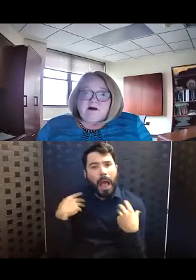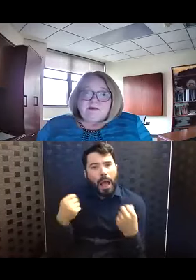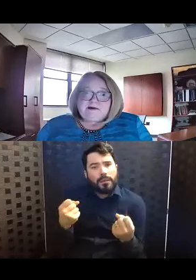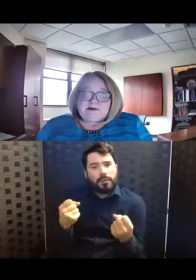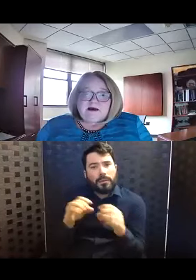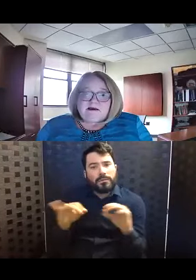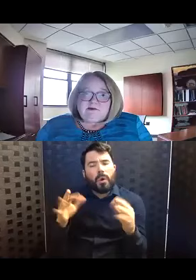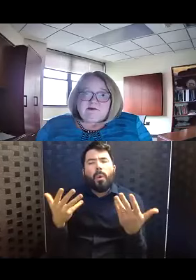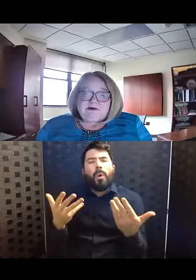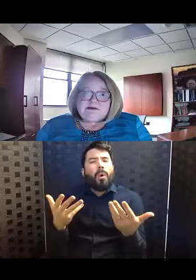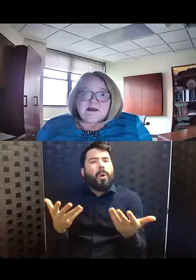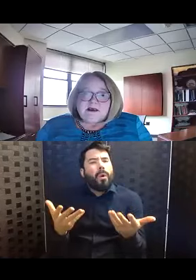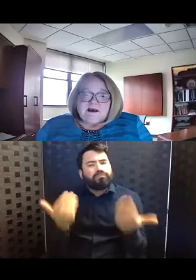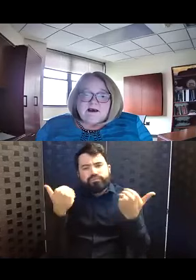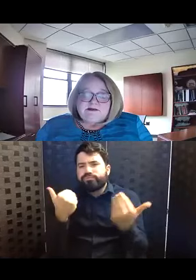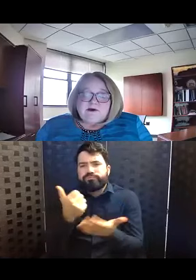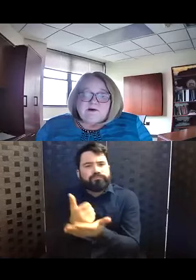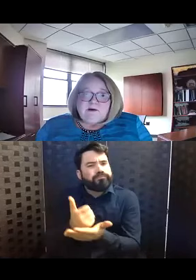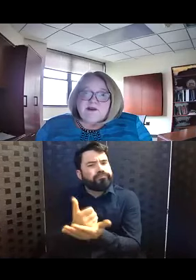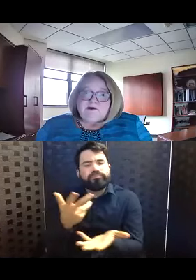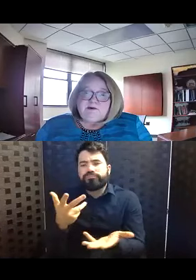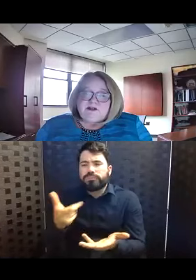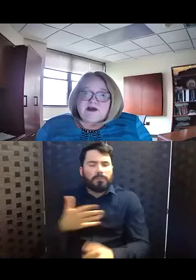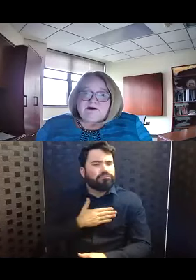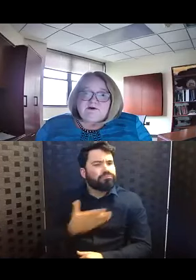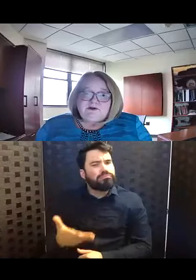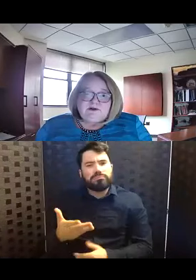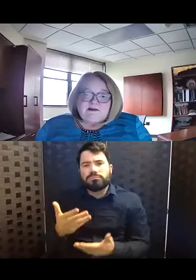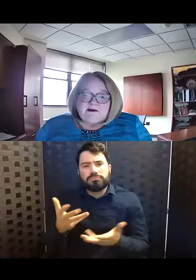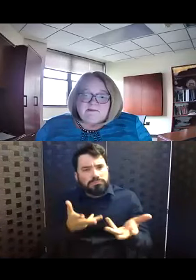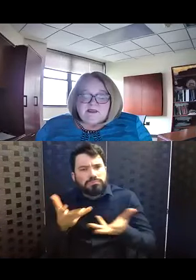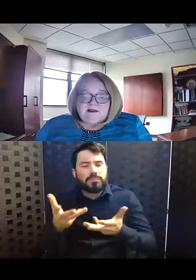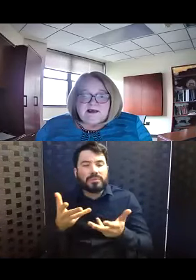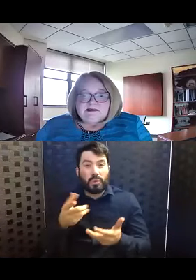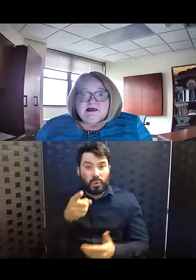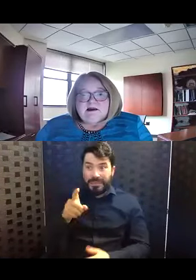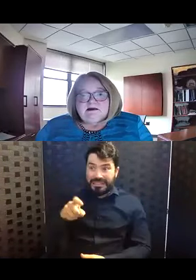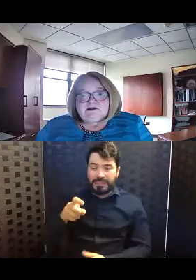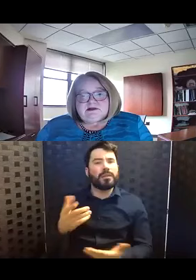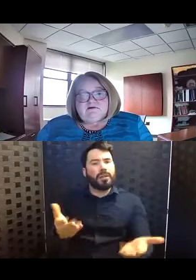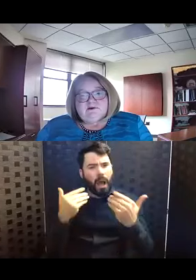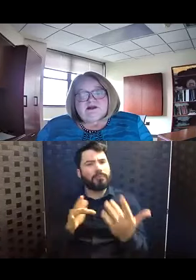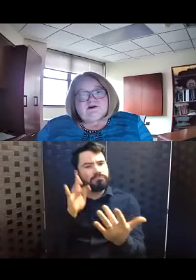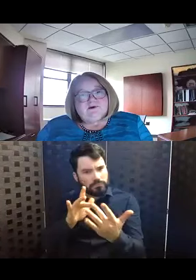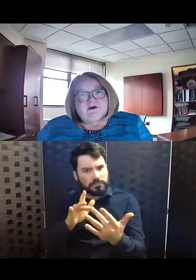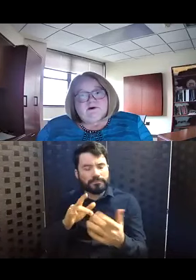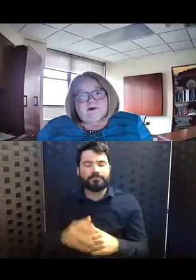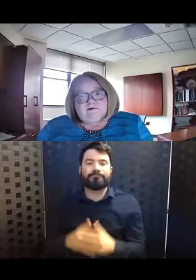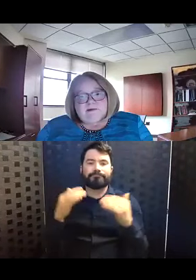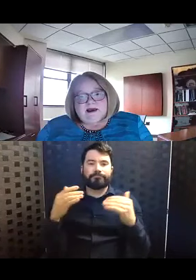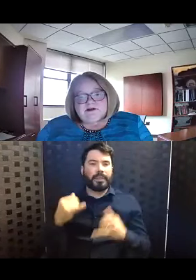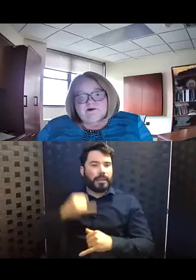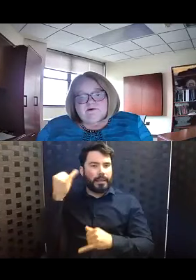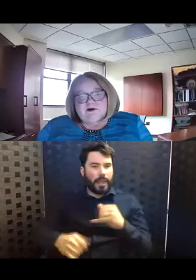work with us to help us get through this. And so I want you to reach out if you do need them. The last slide is just information for